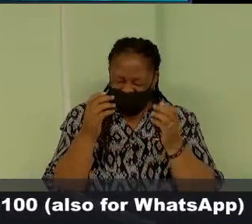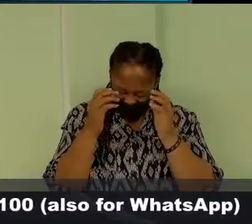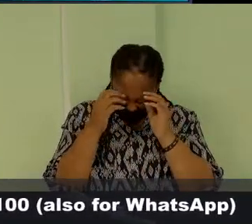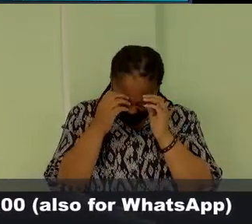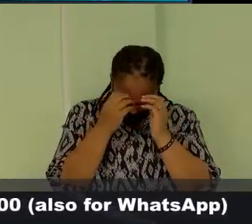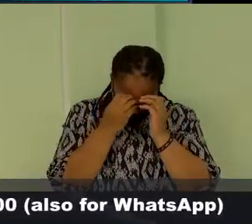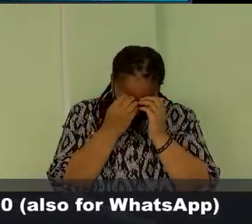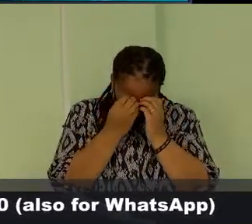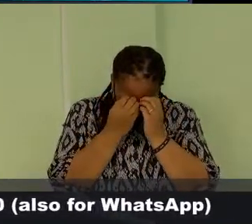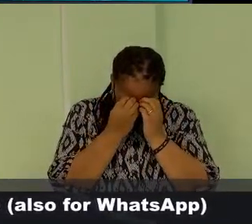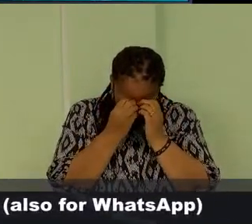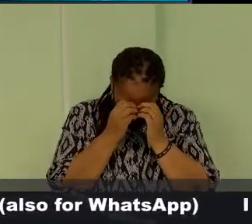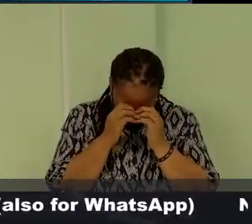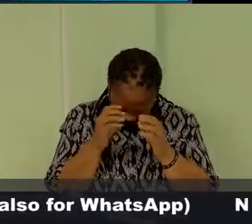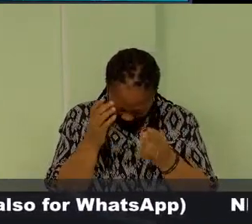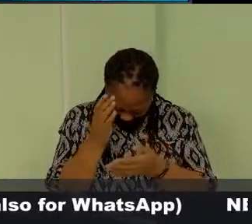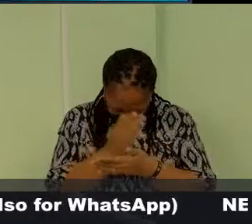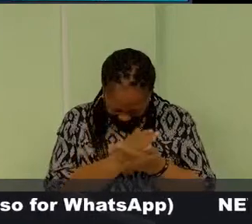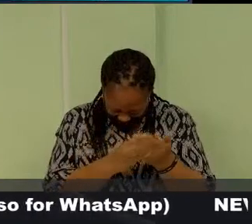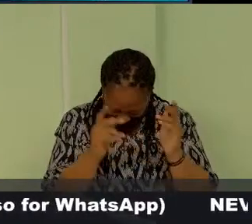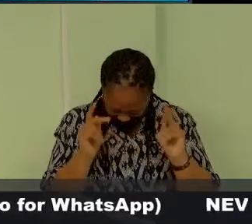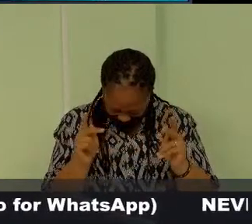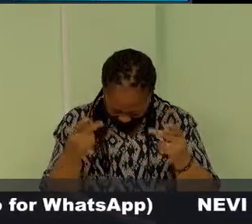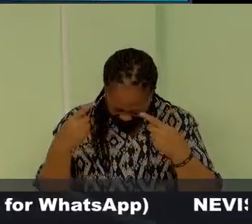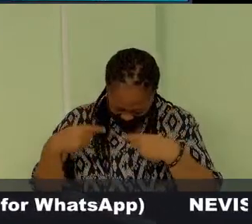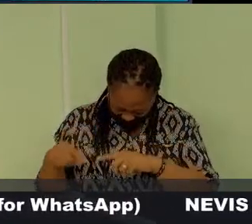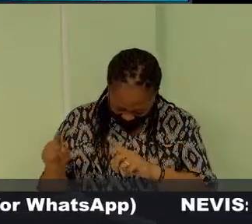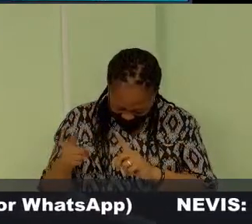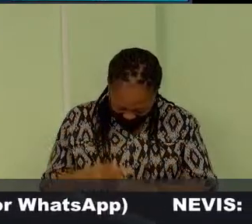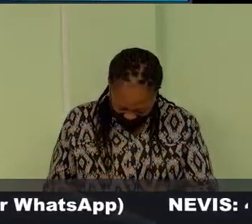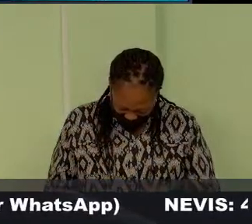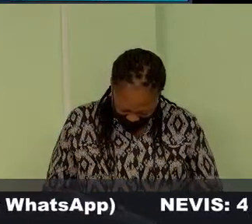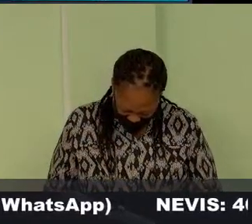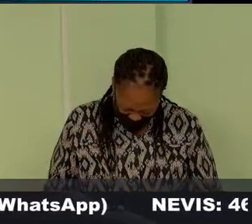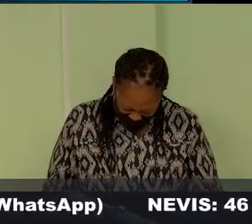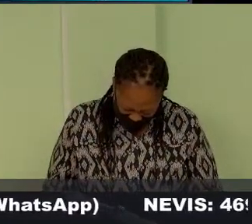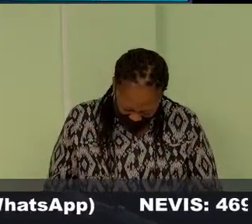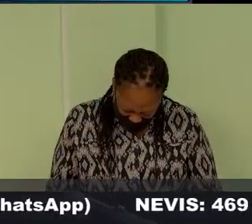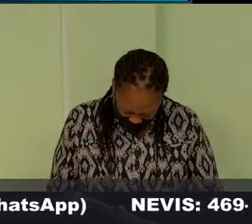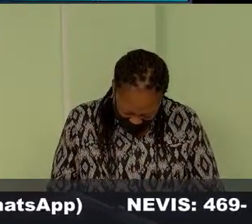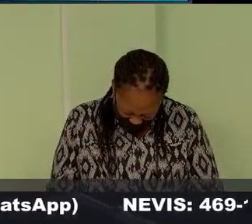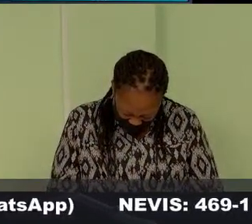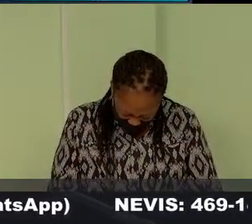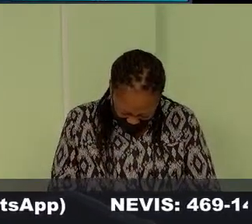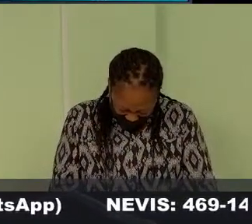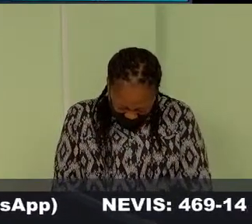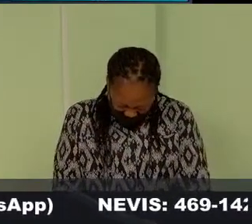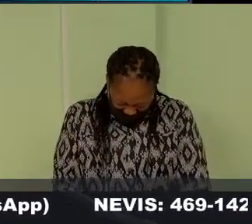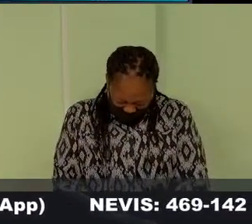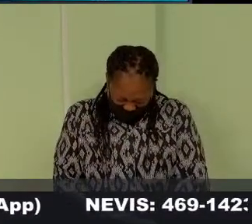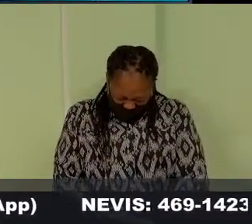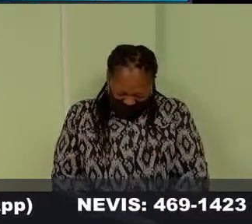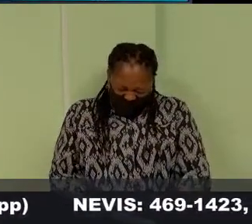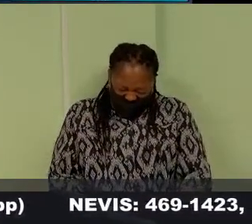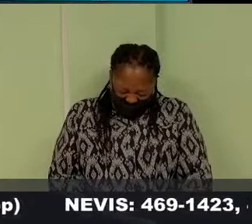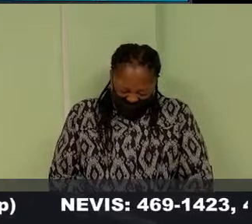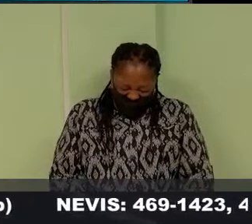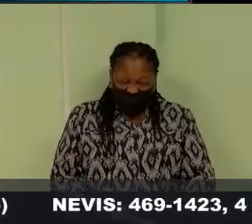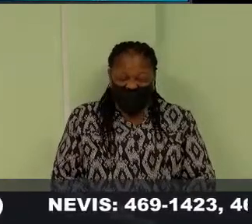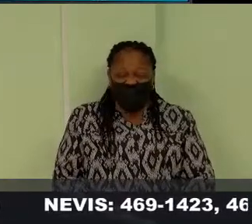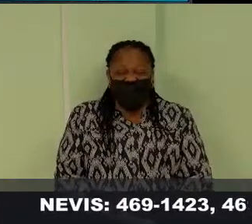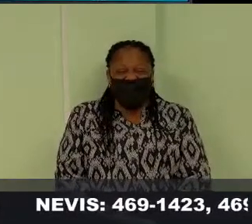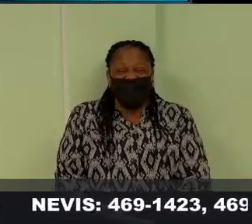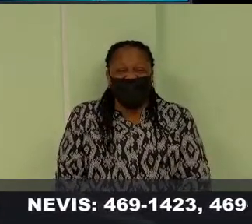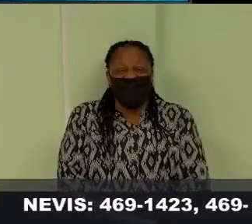music. We went around Bastia several times, and I went back home after several hours. If you call that Juve, what I consider